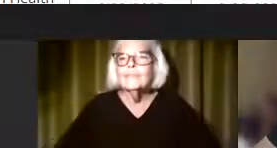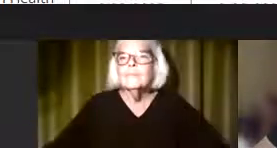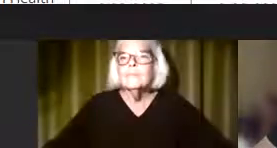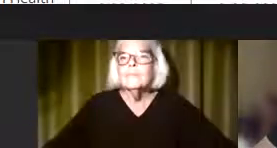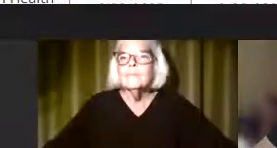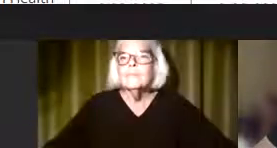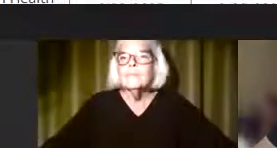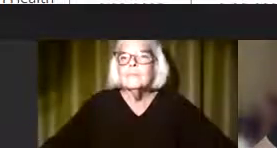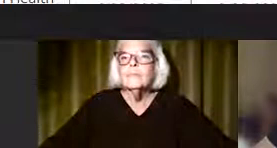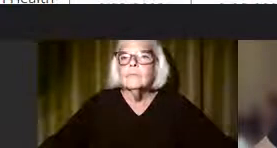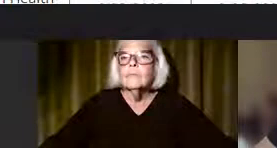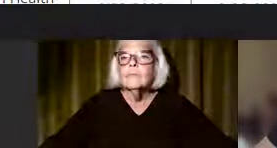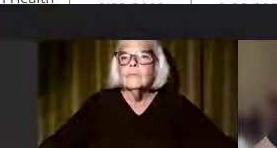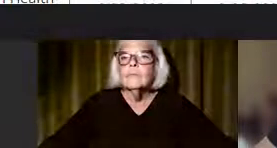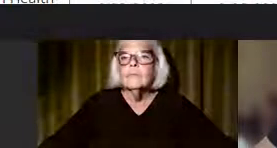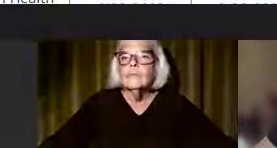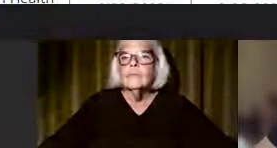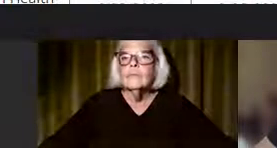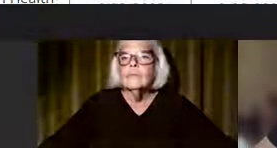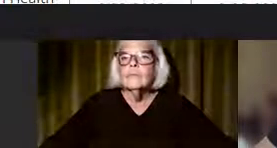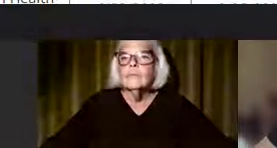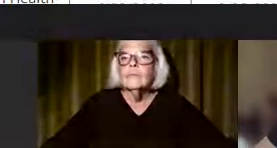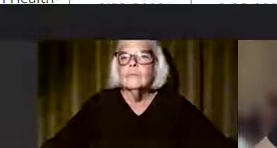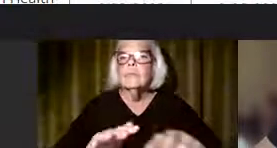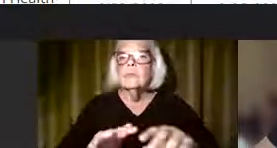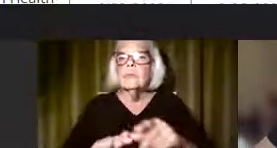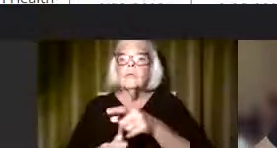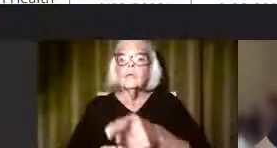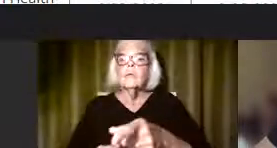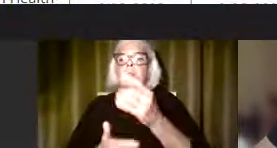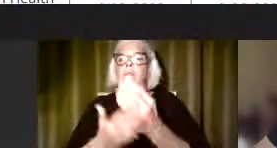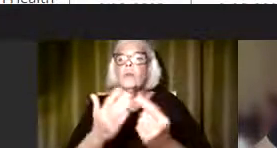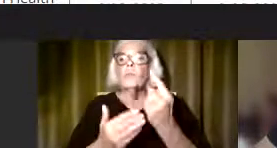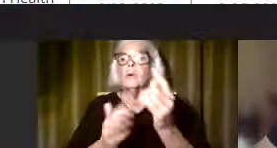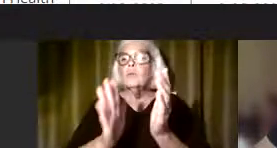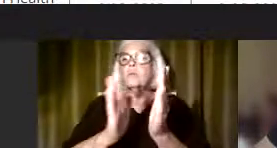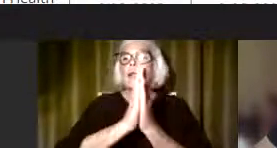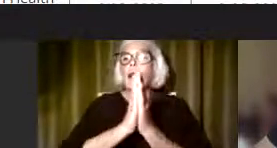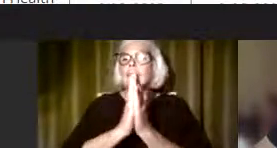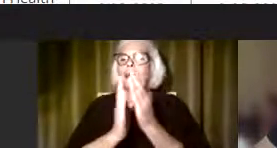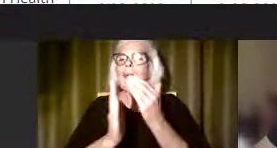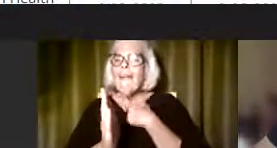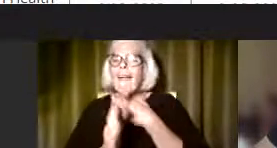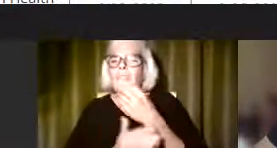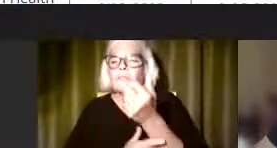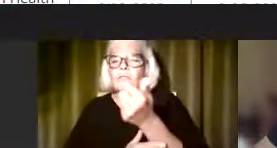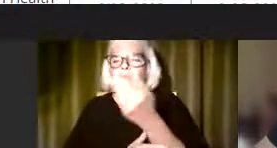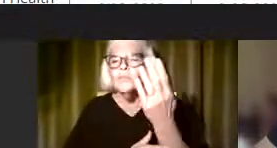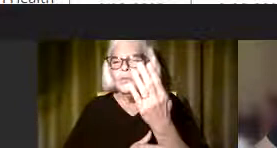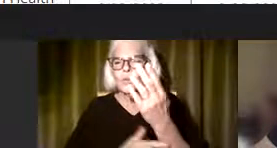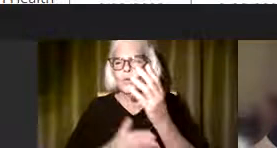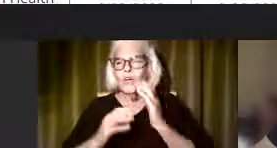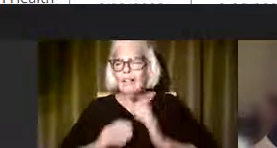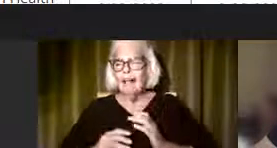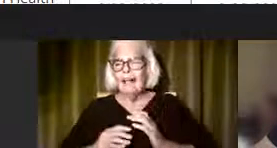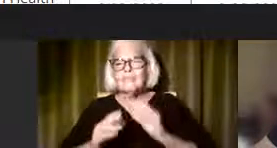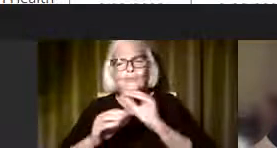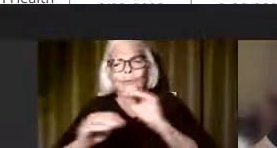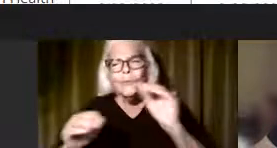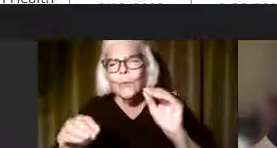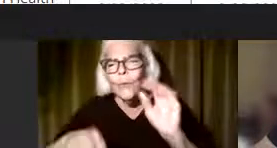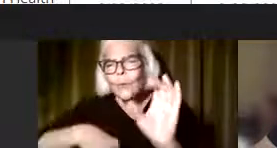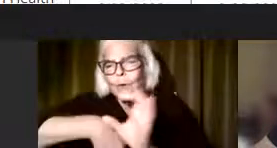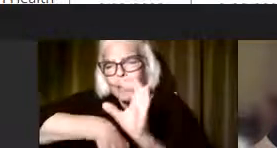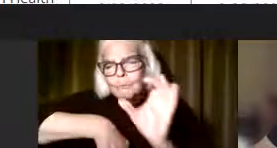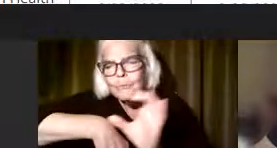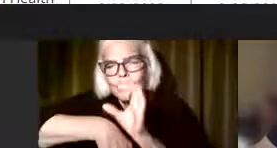they have several clients who don't have a computer or smartphone. Where should they be calling to find out where they can be tested? Would you